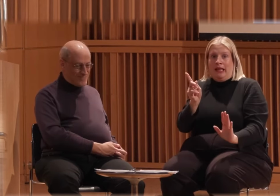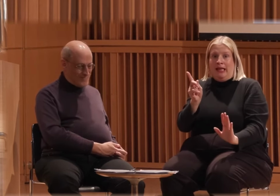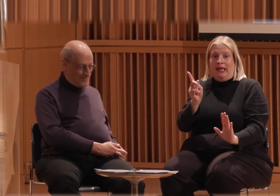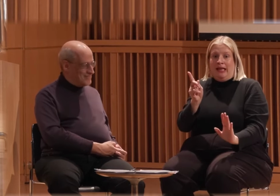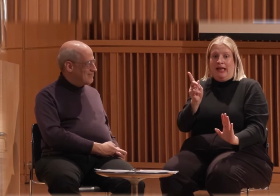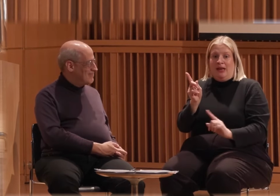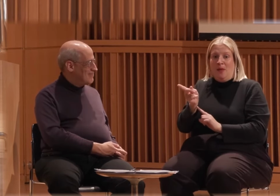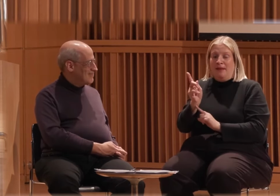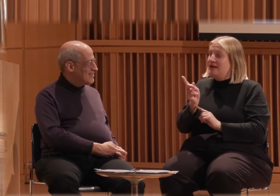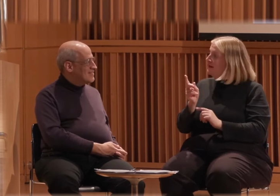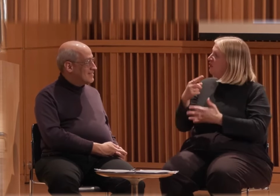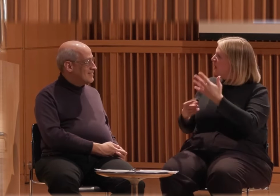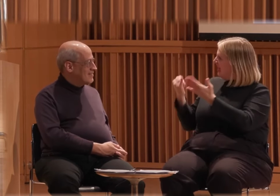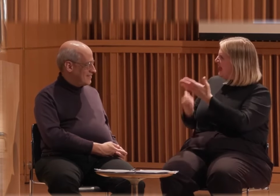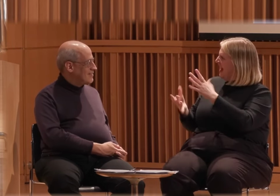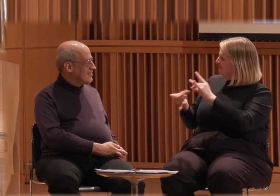What do you want us to leave with?